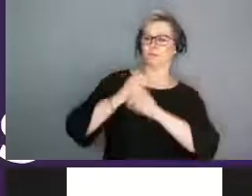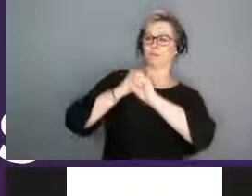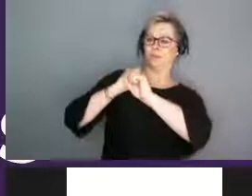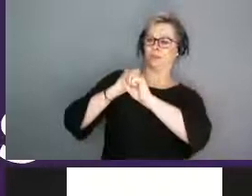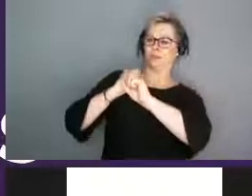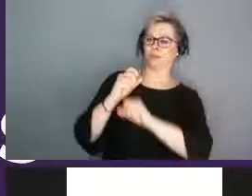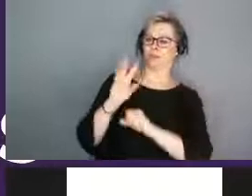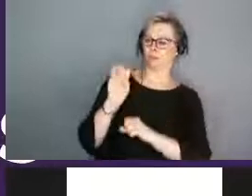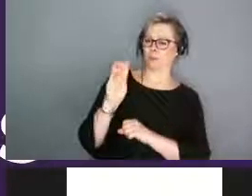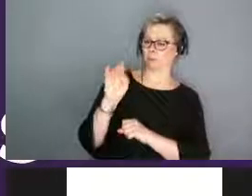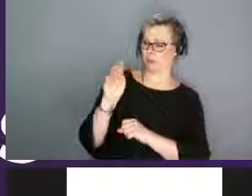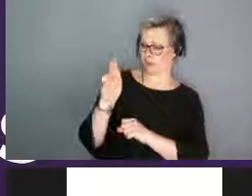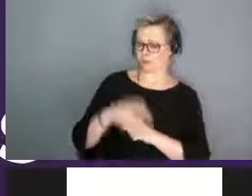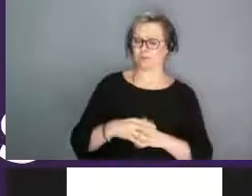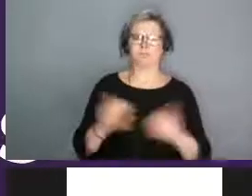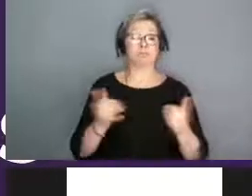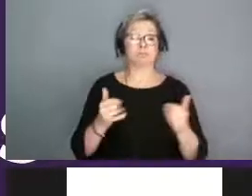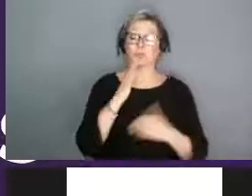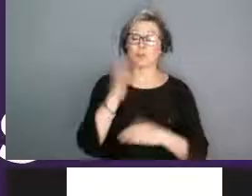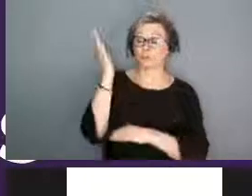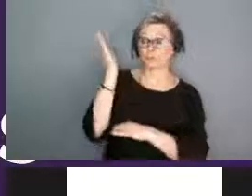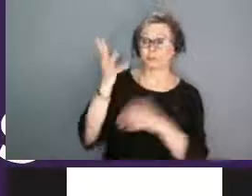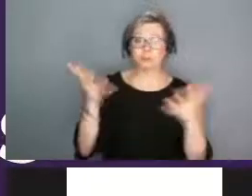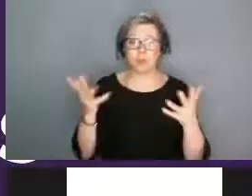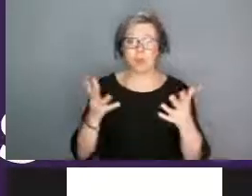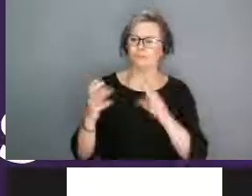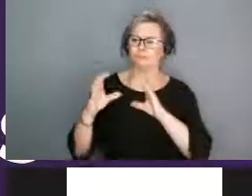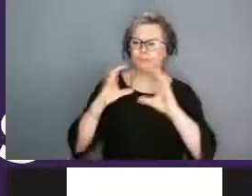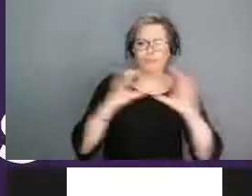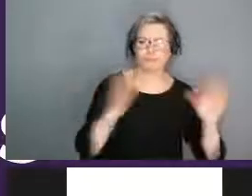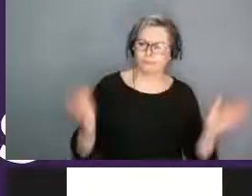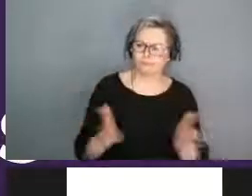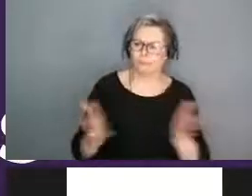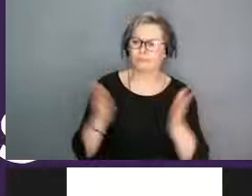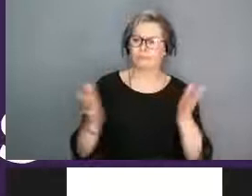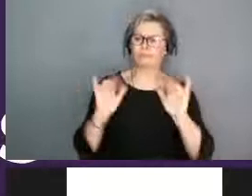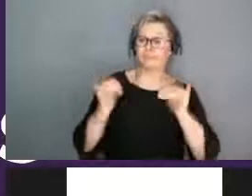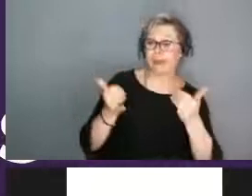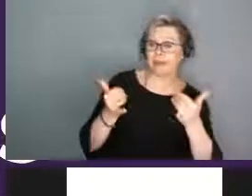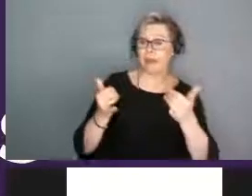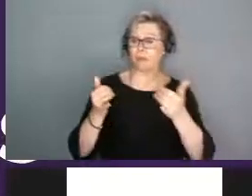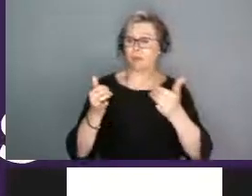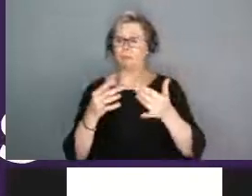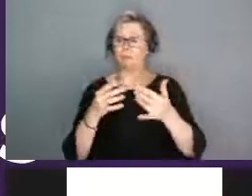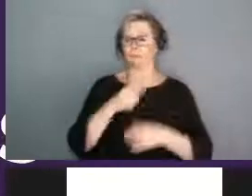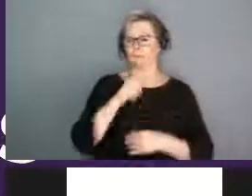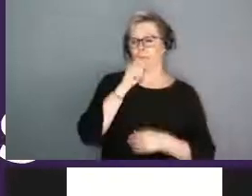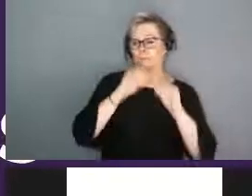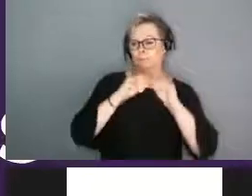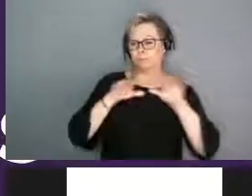are pleased to provide a presentation on engaging conversations on elder abuse through podcasts. And I'm joined today